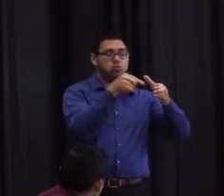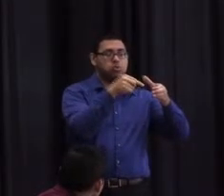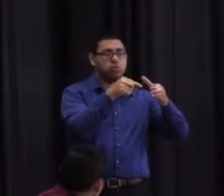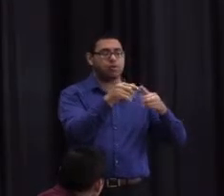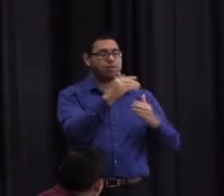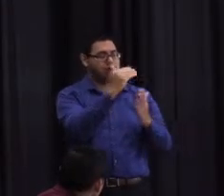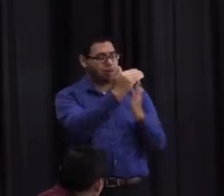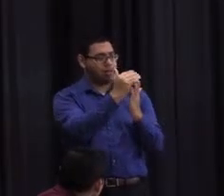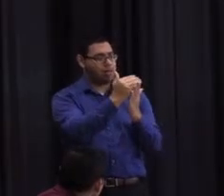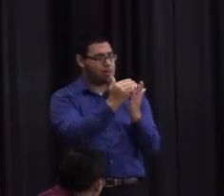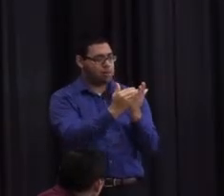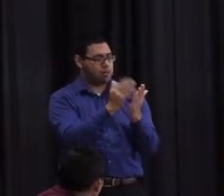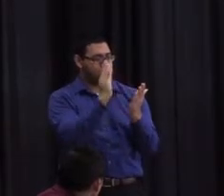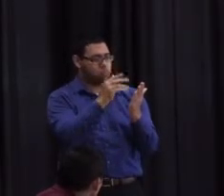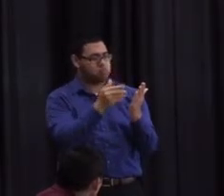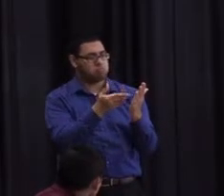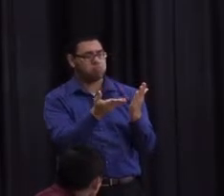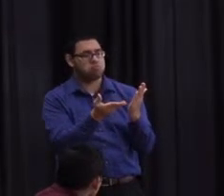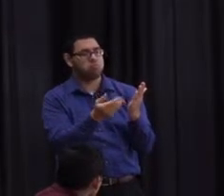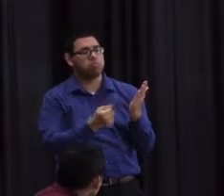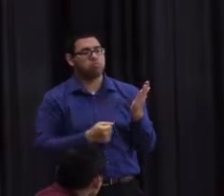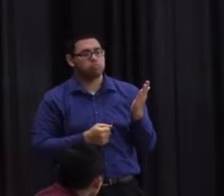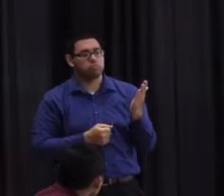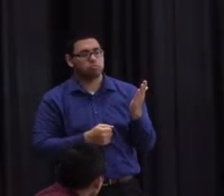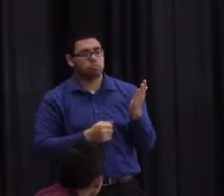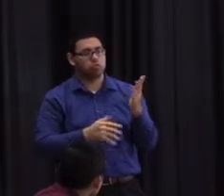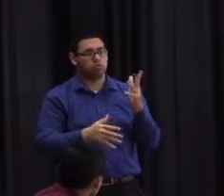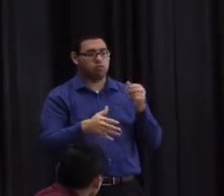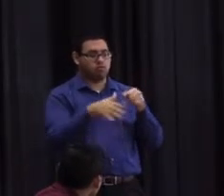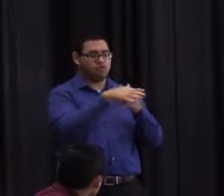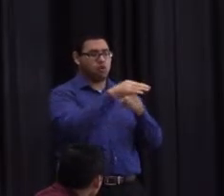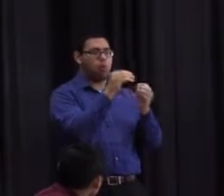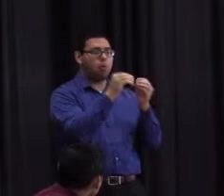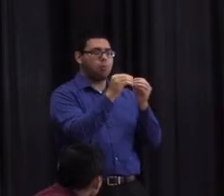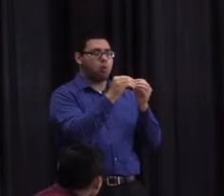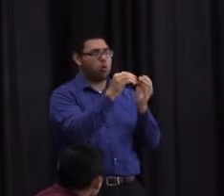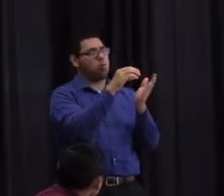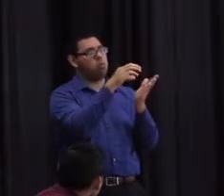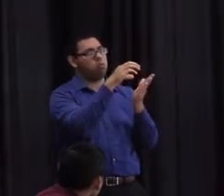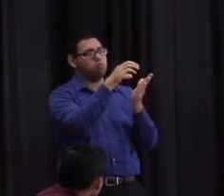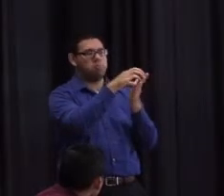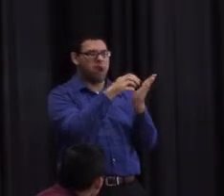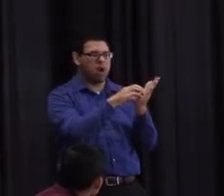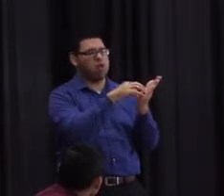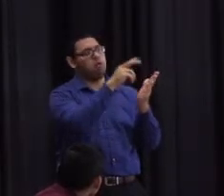the lesson, and what is it? A whole bunch of more text to read.